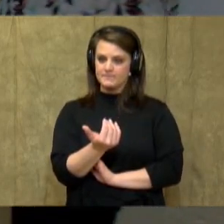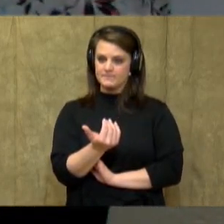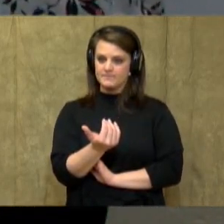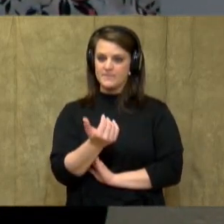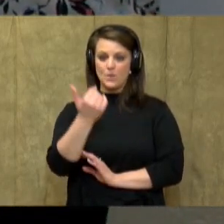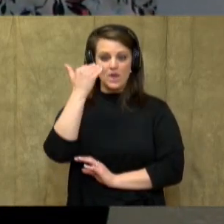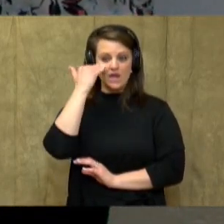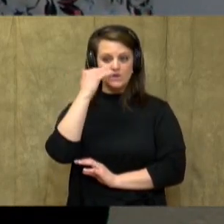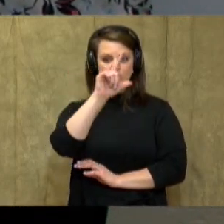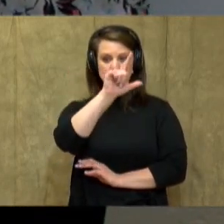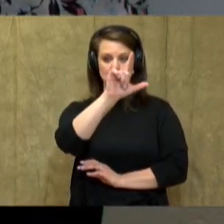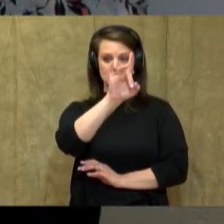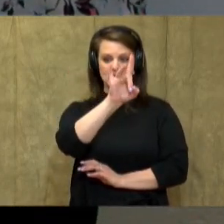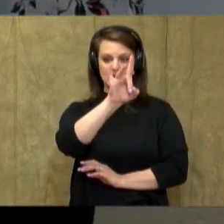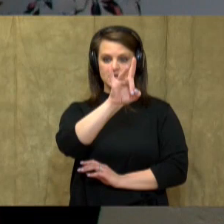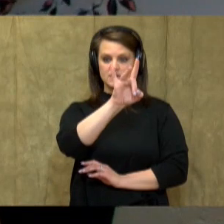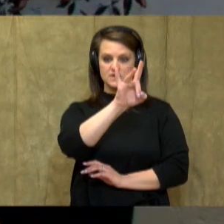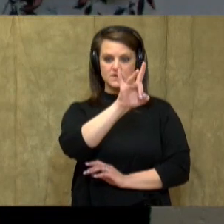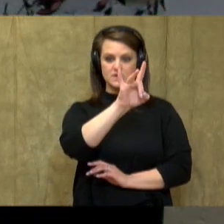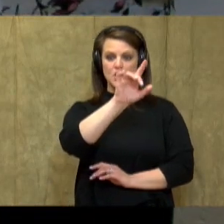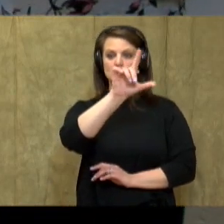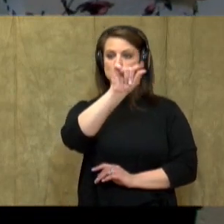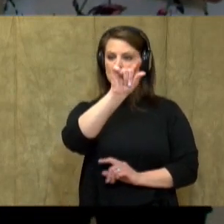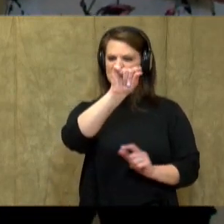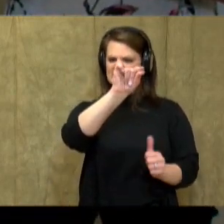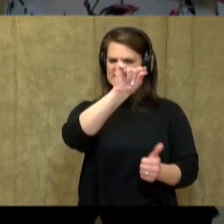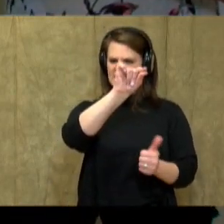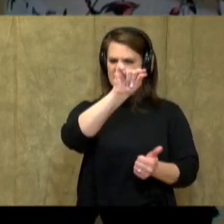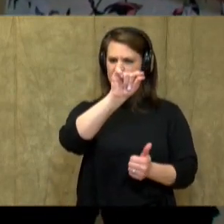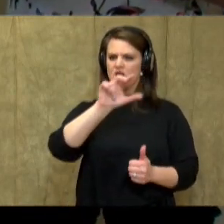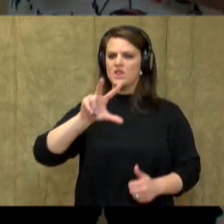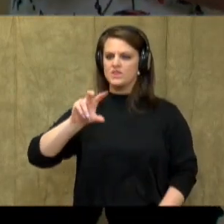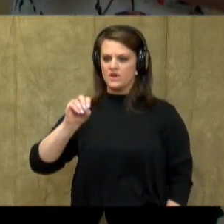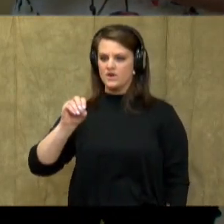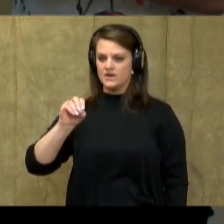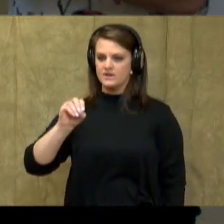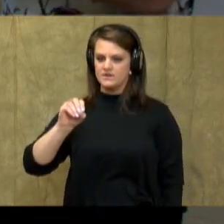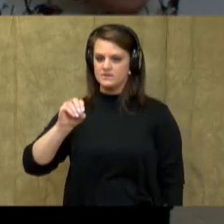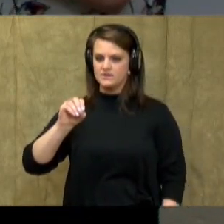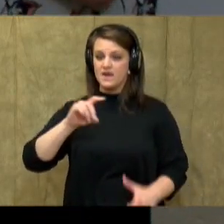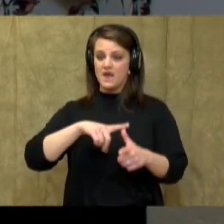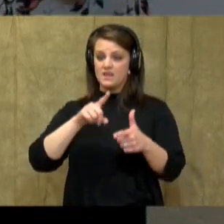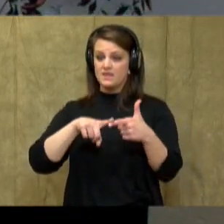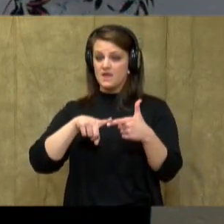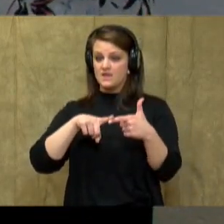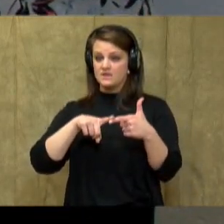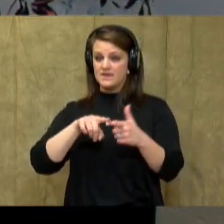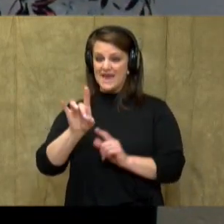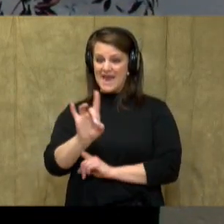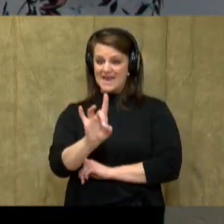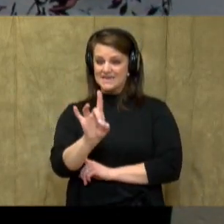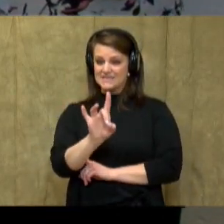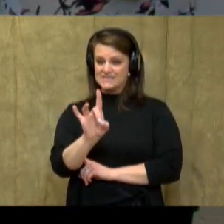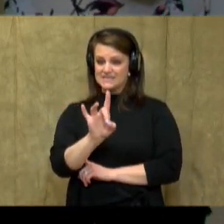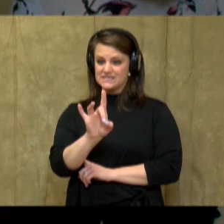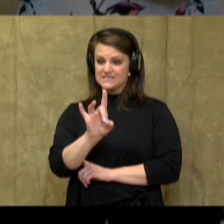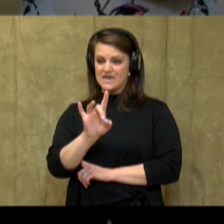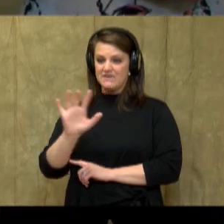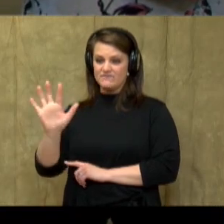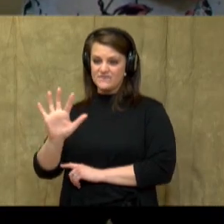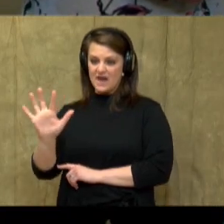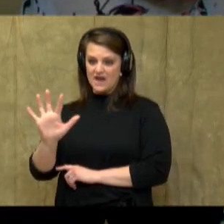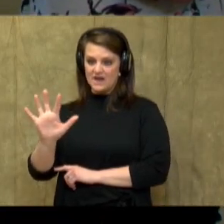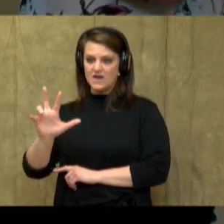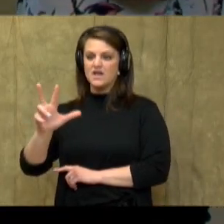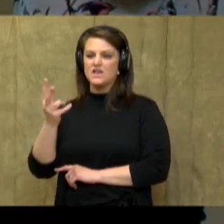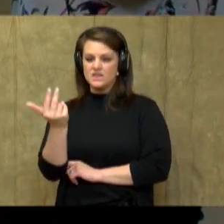Well, I know 20 and 10 is 30. And then I know that 8 and 5